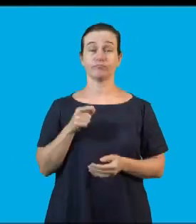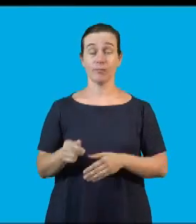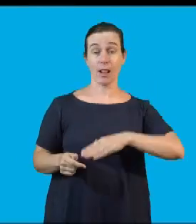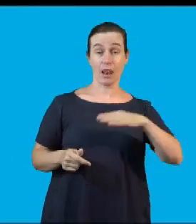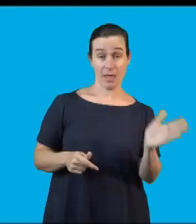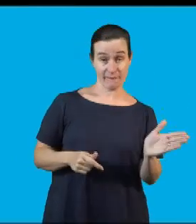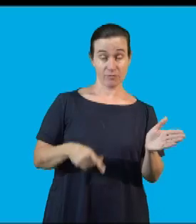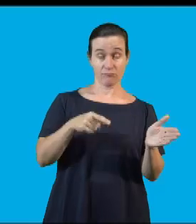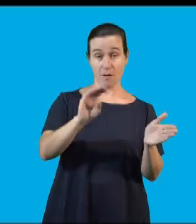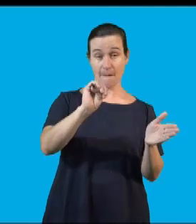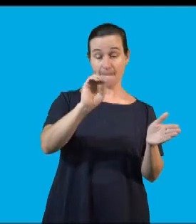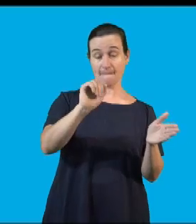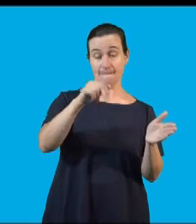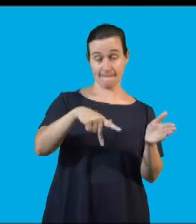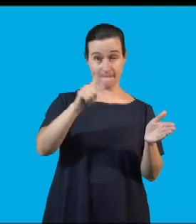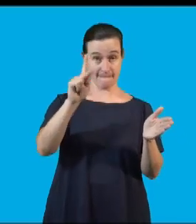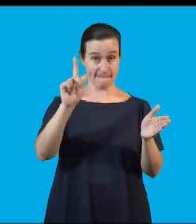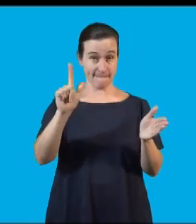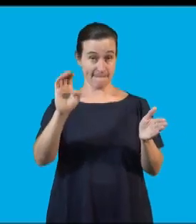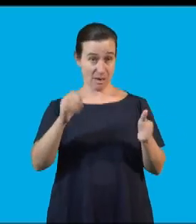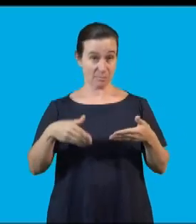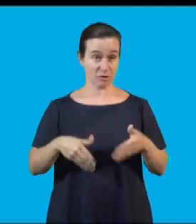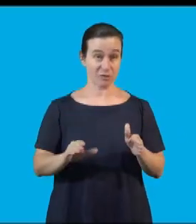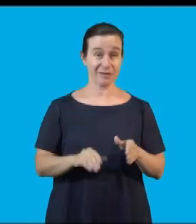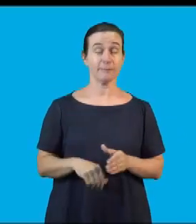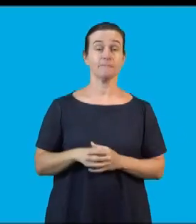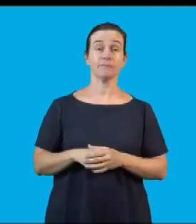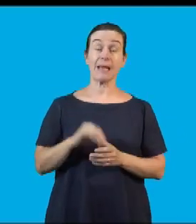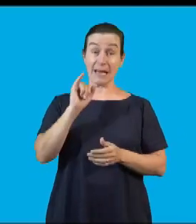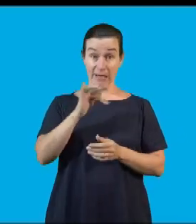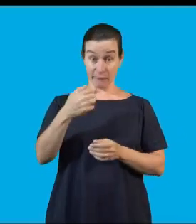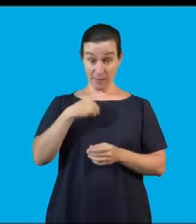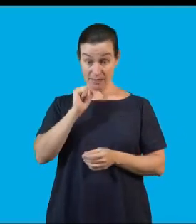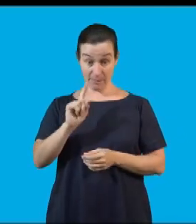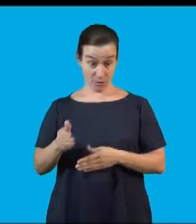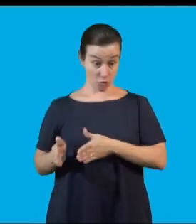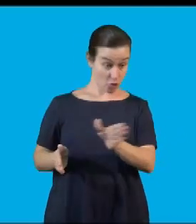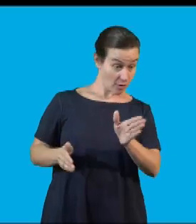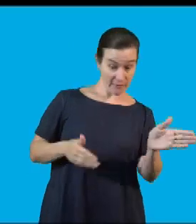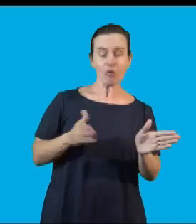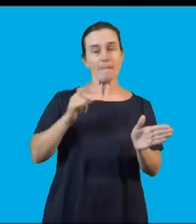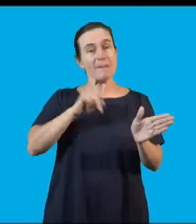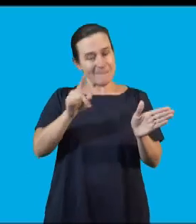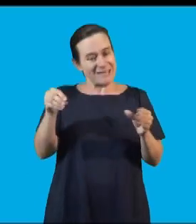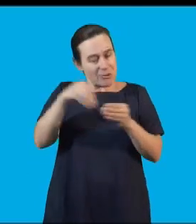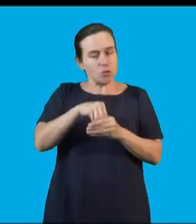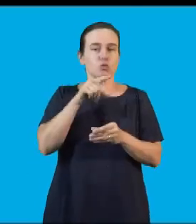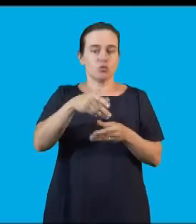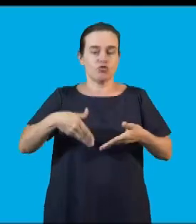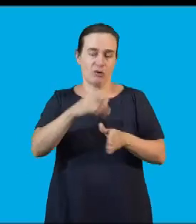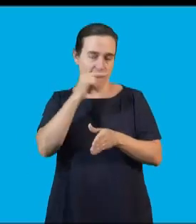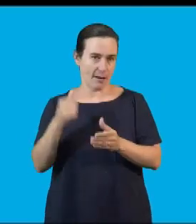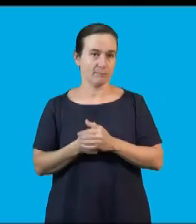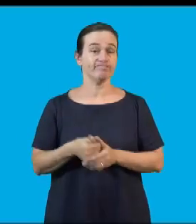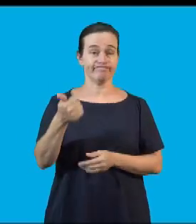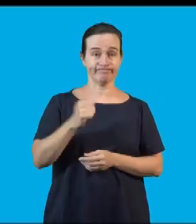onto Oak Avenue. Whenever you give a turn, you must always include the street name. Continue